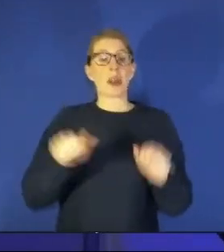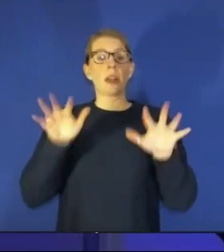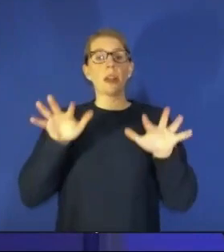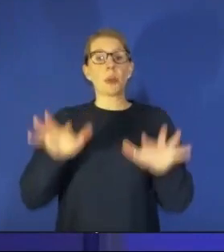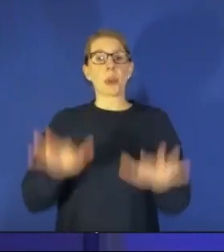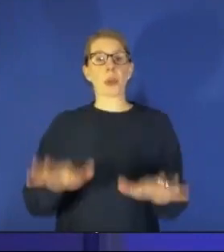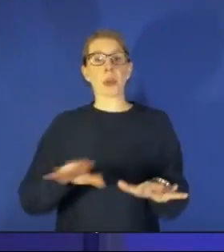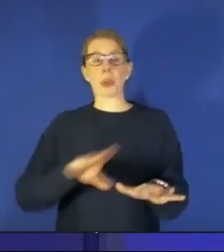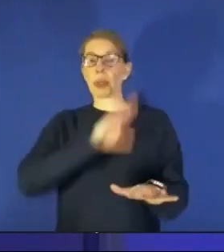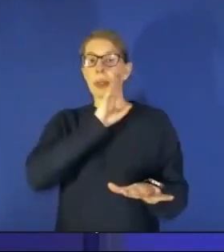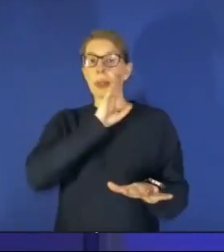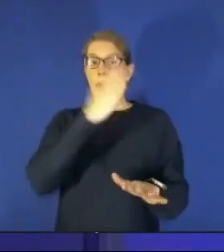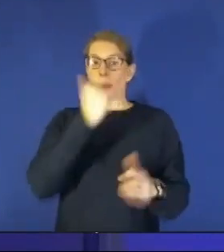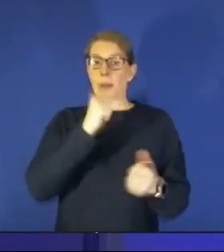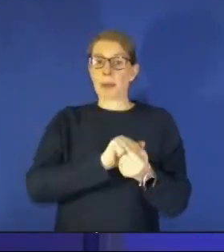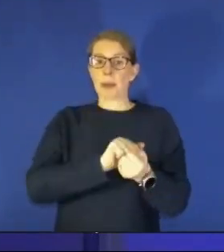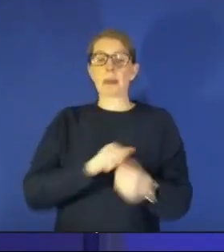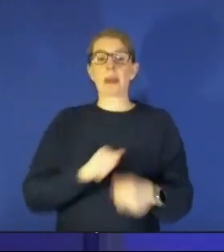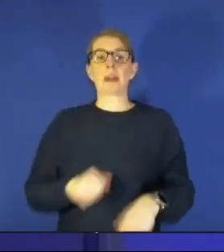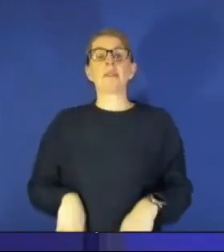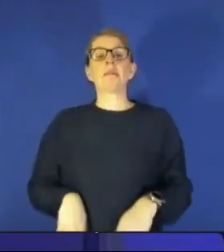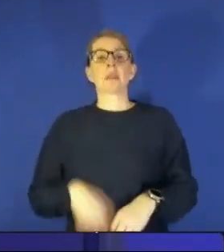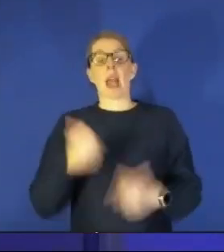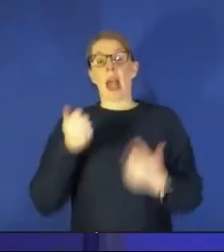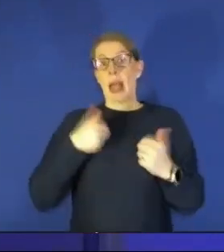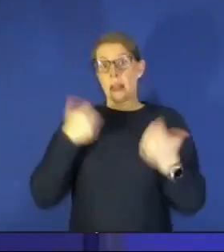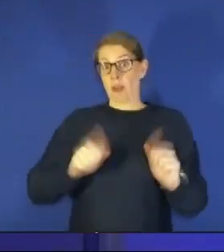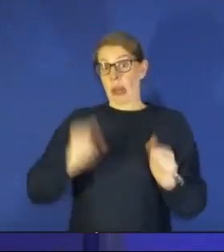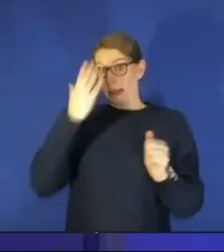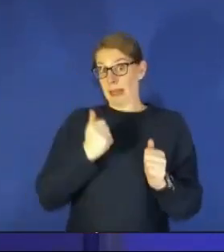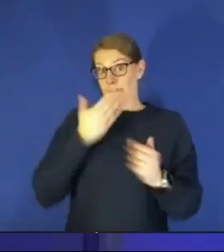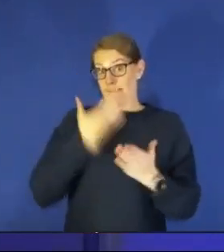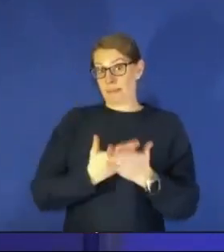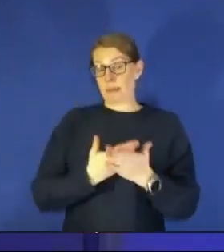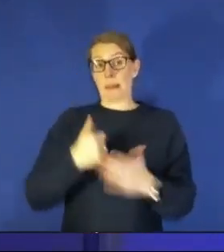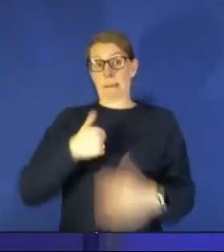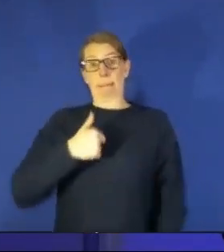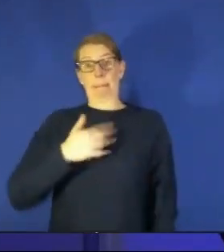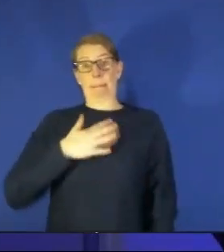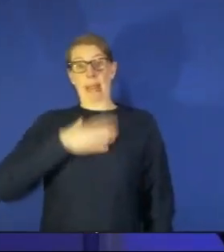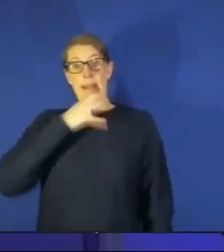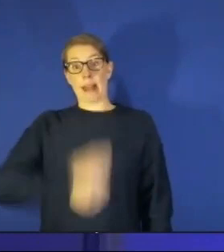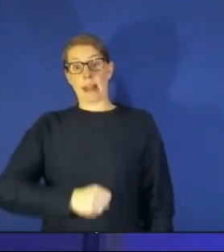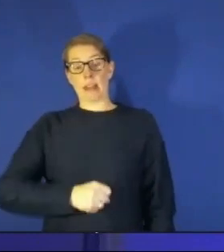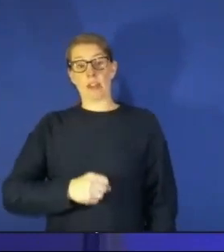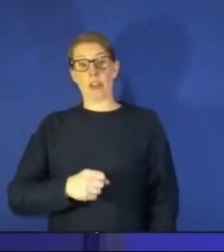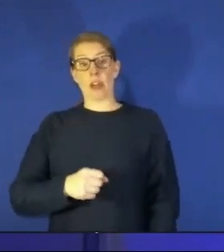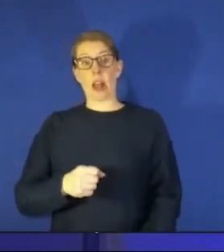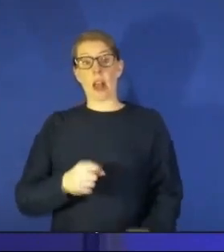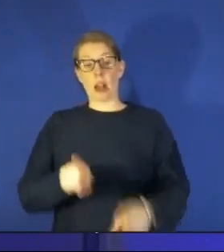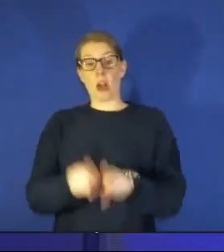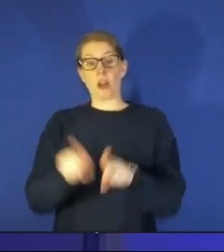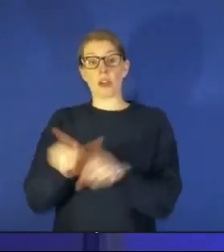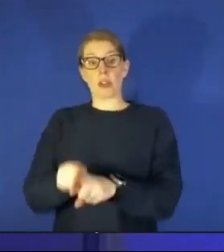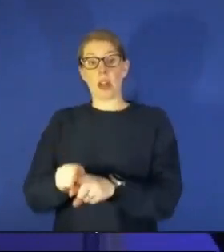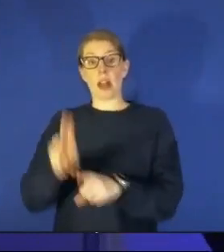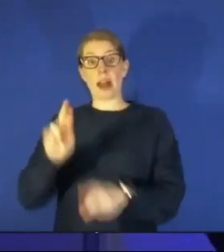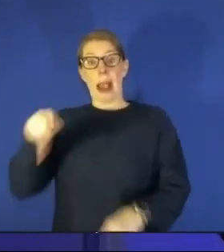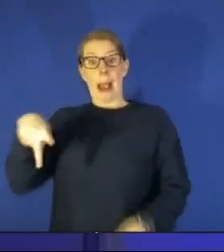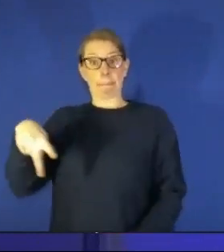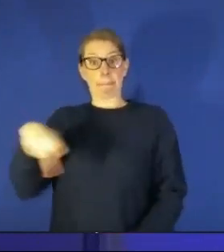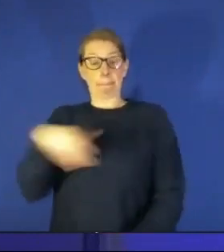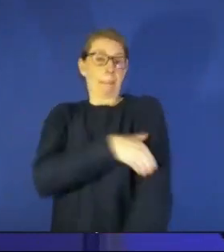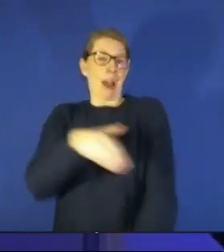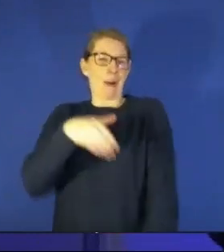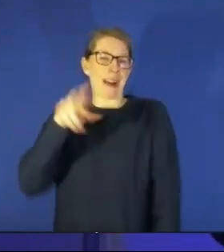night's sleep. I try to get a good night's sleep. Now, me being my age and where I am in life, I can also take a little bit of a power nap in the afternoon as